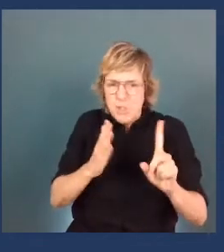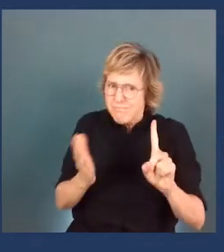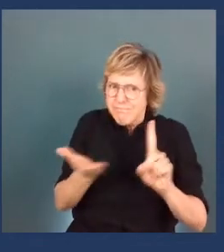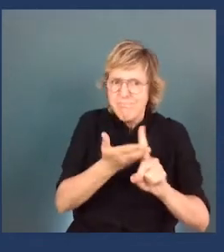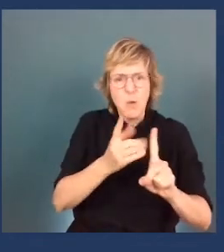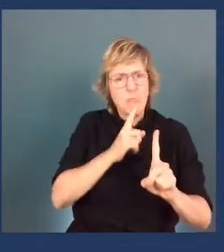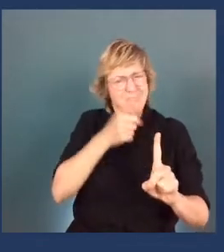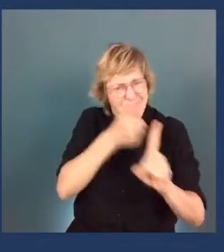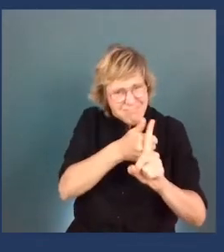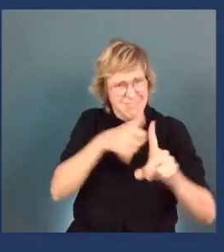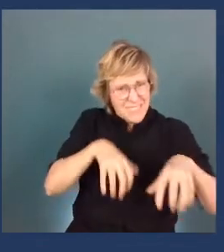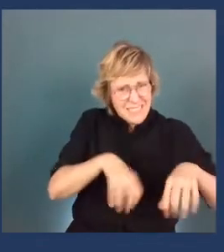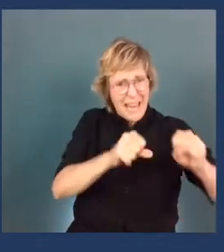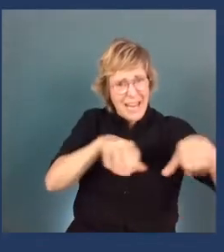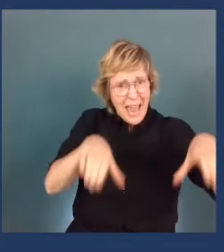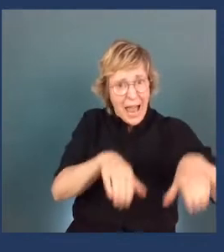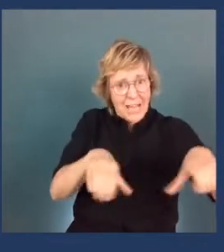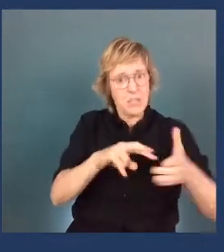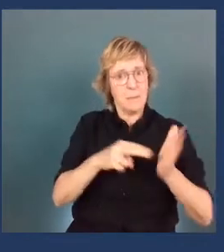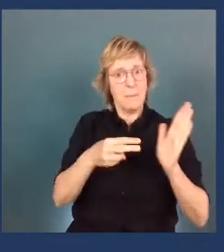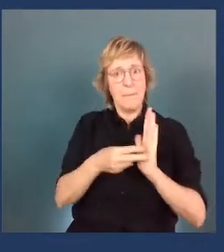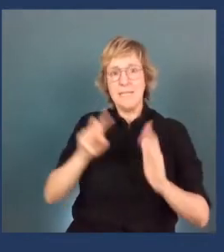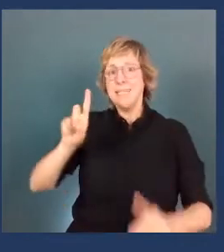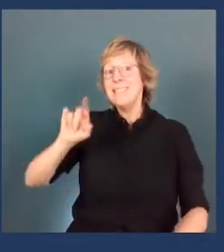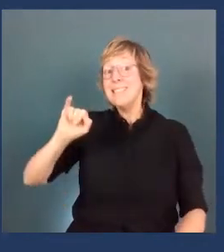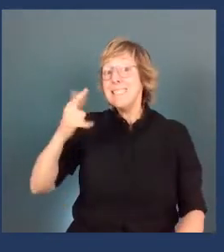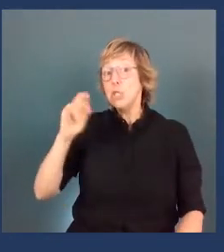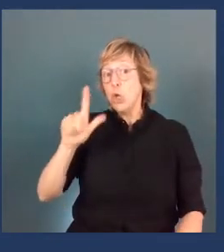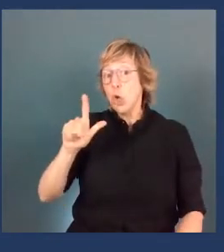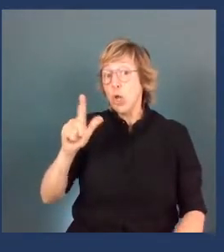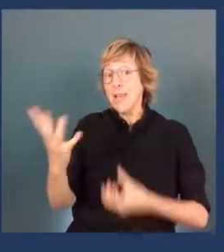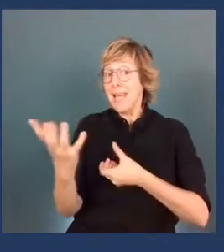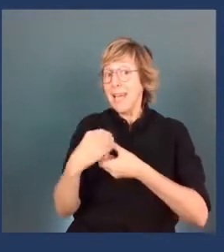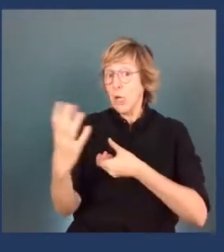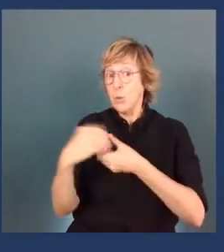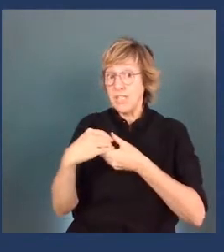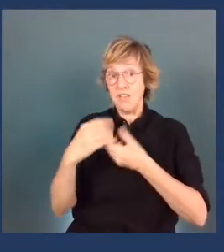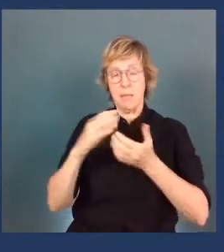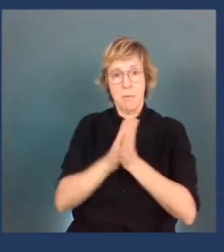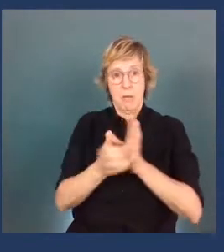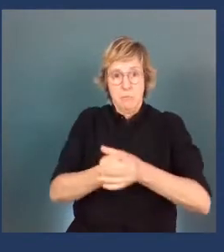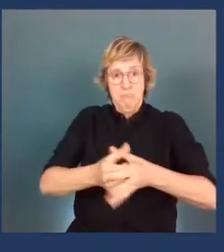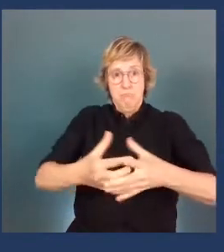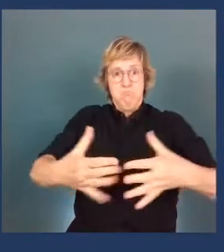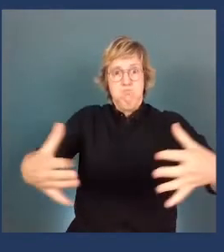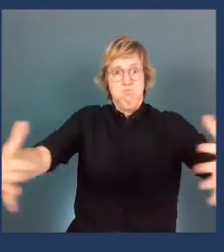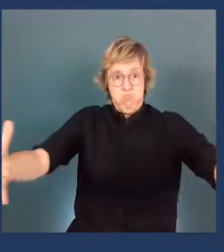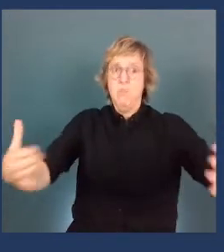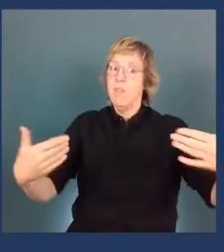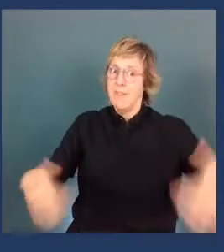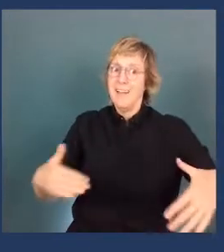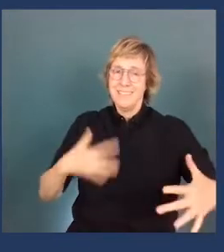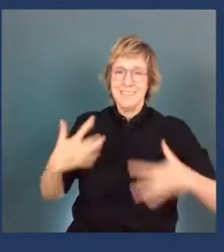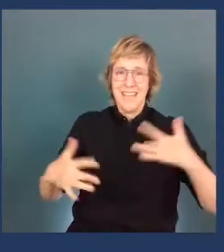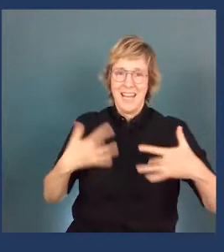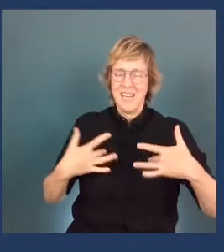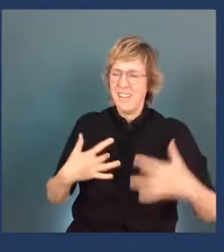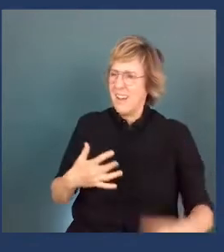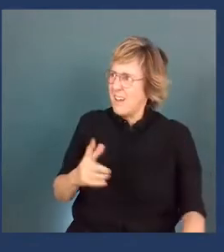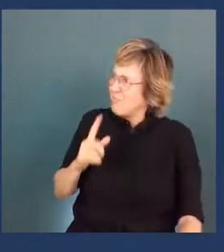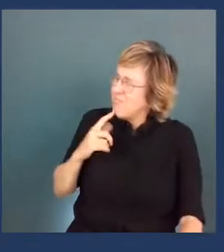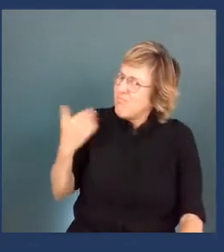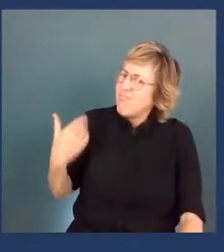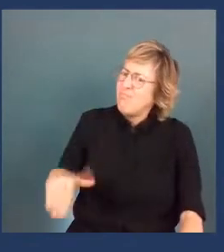we can really deliver digital inclusivity at scale. And that's exciting. Really, really powerful stuff. I mean, the changes that you're